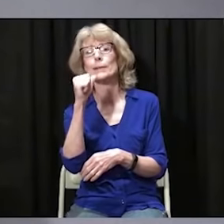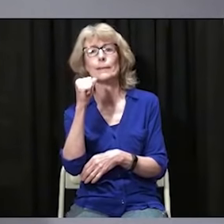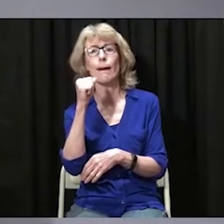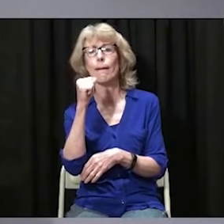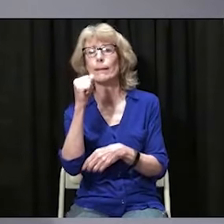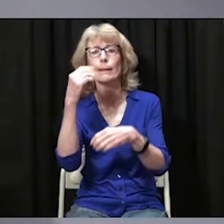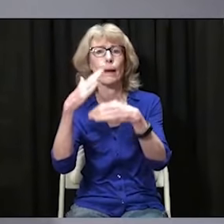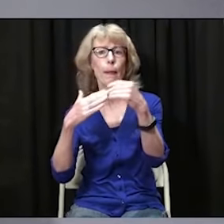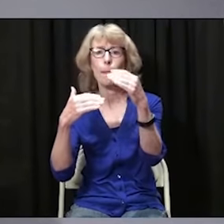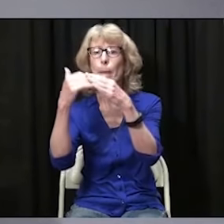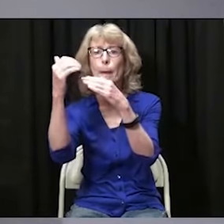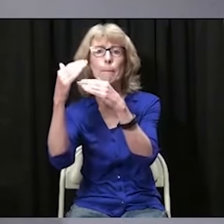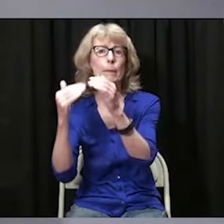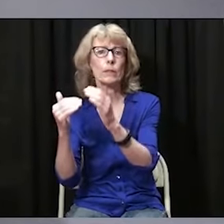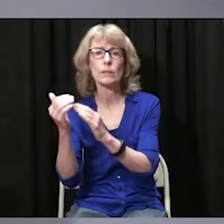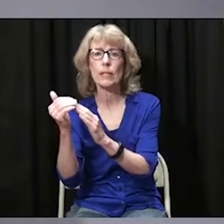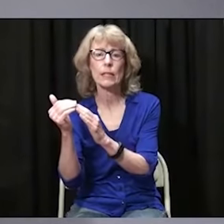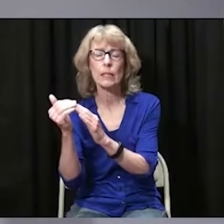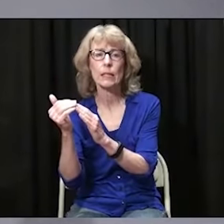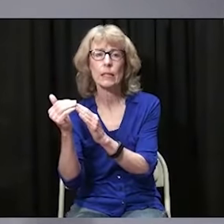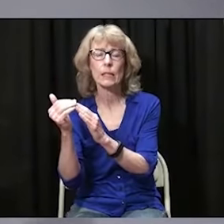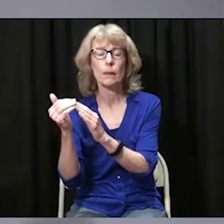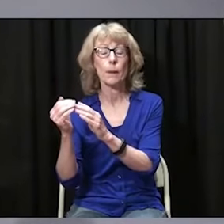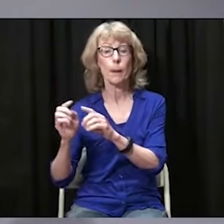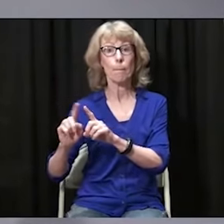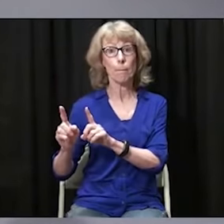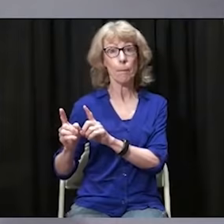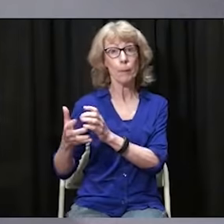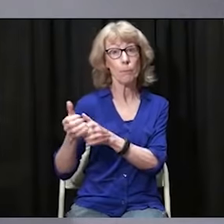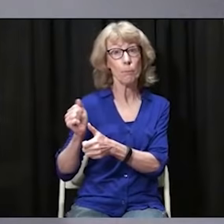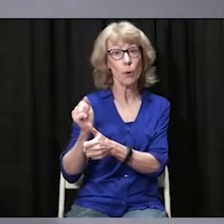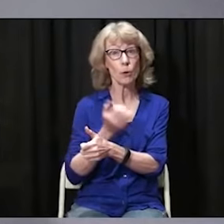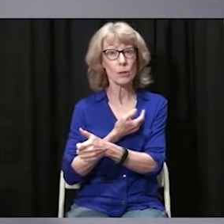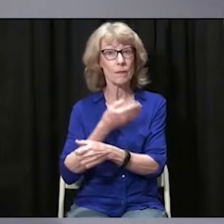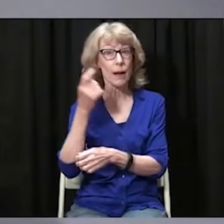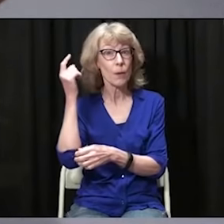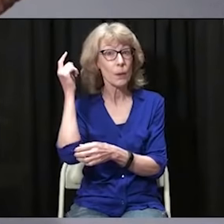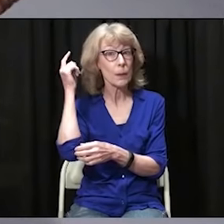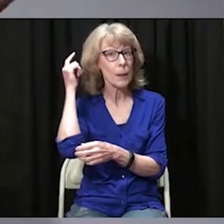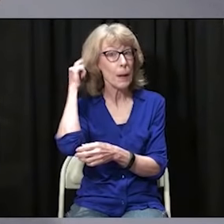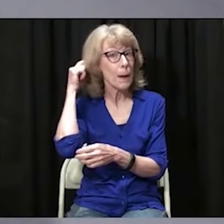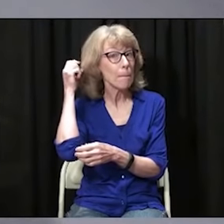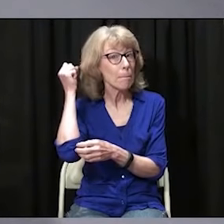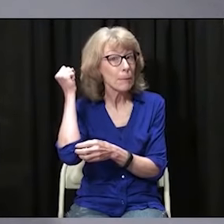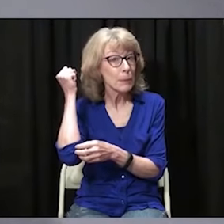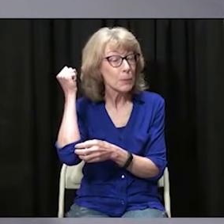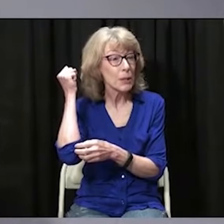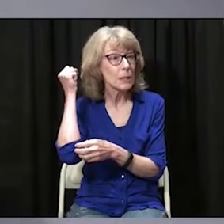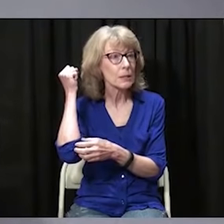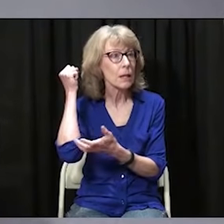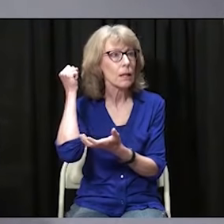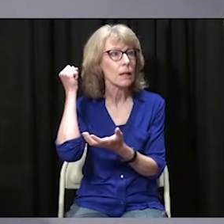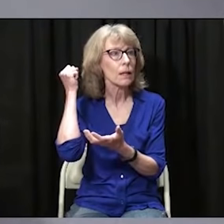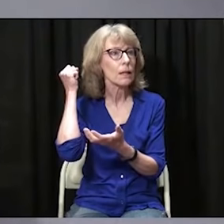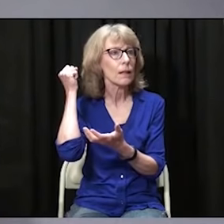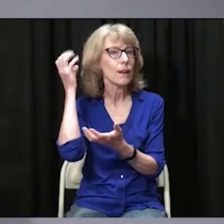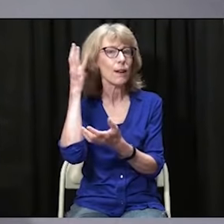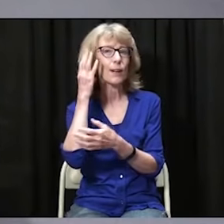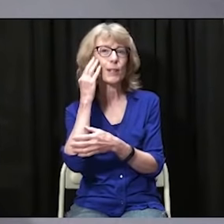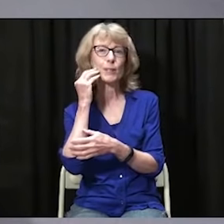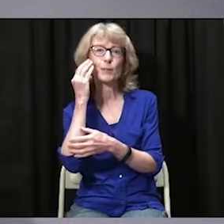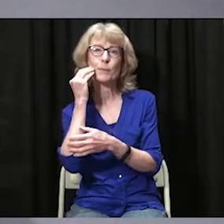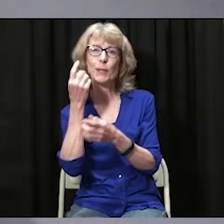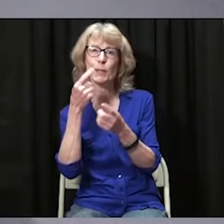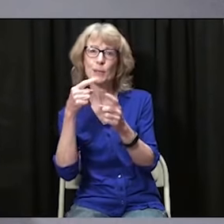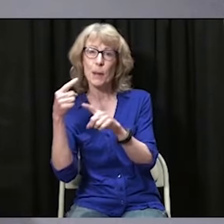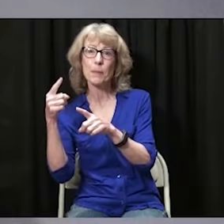cognitively. But the truth is, most of our memories of church experiences happen in the